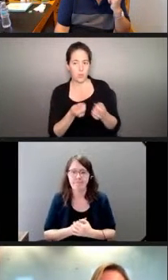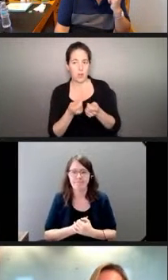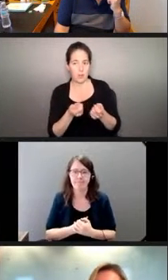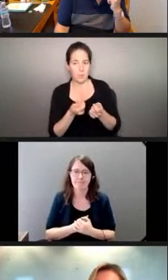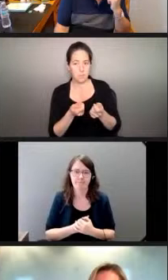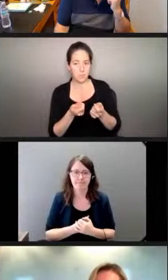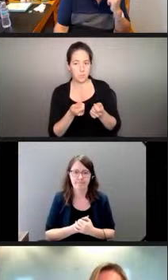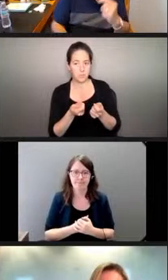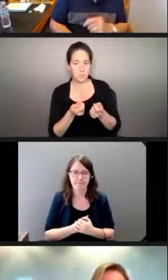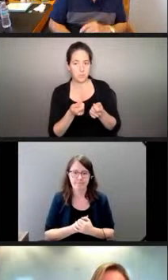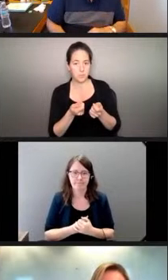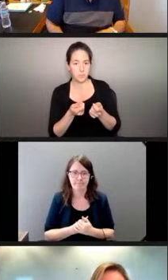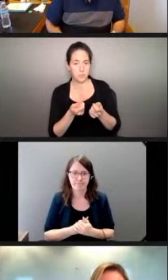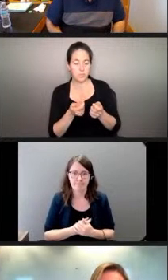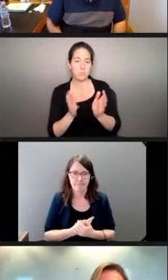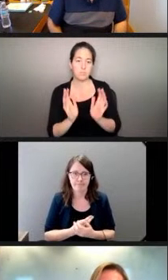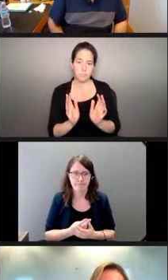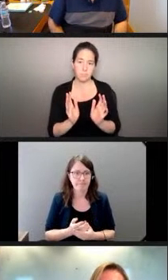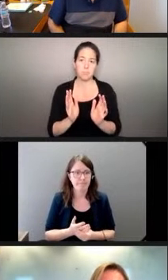please.